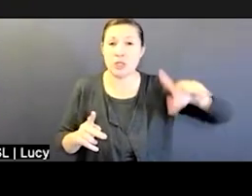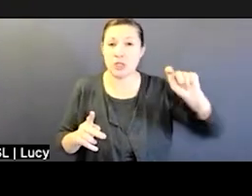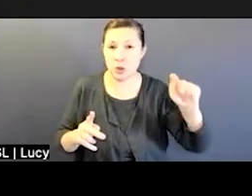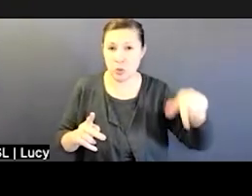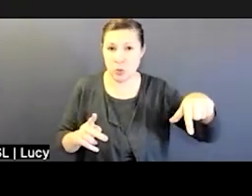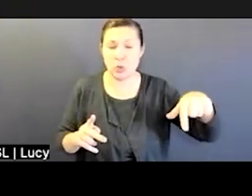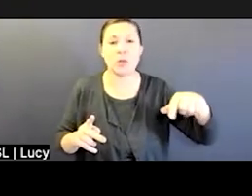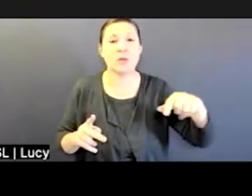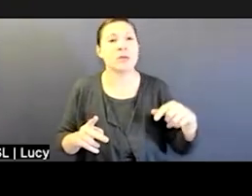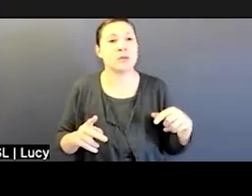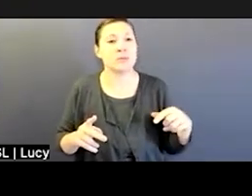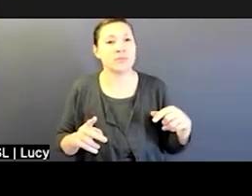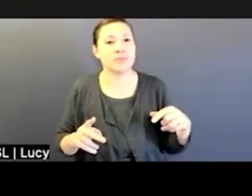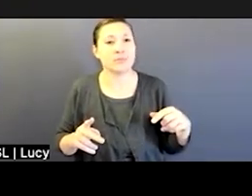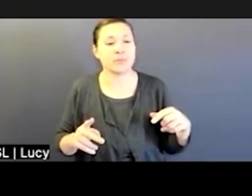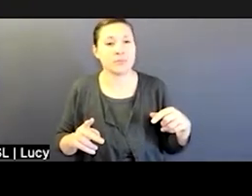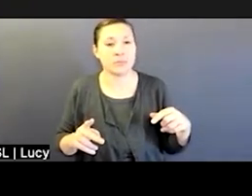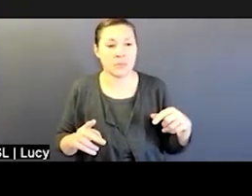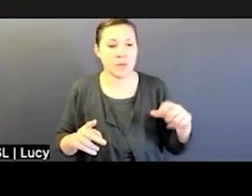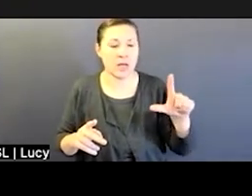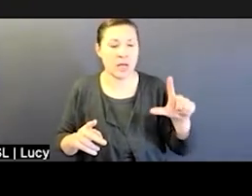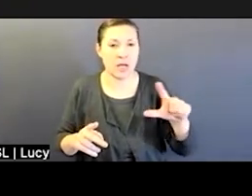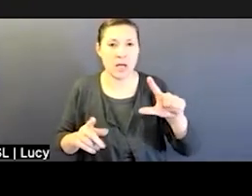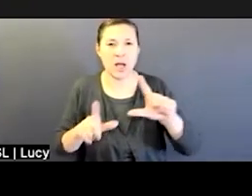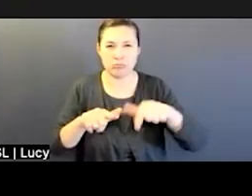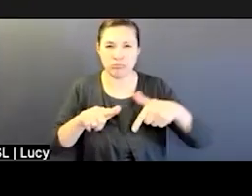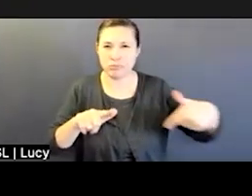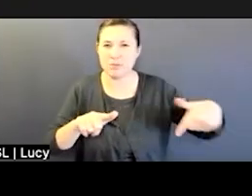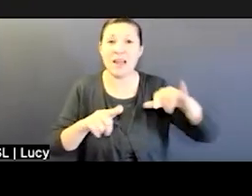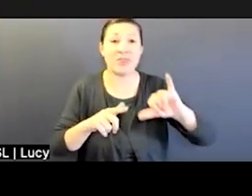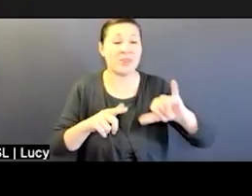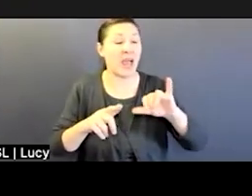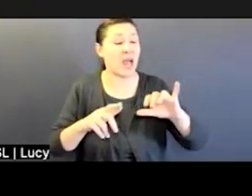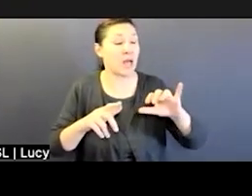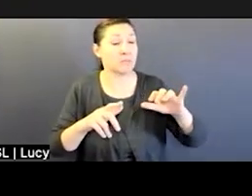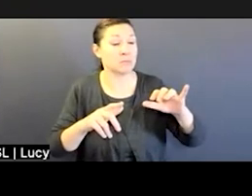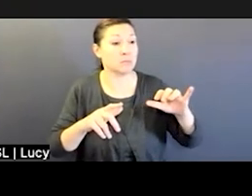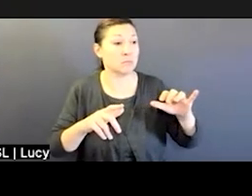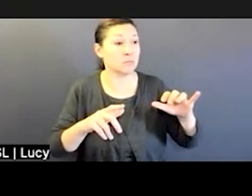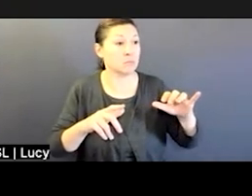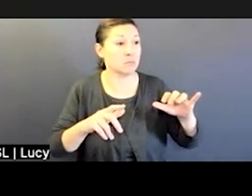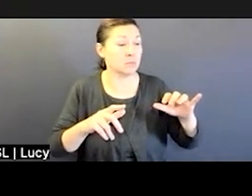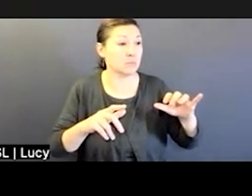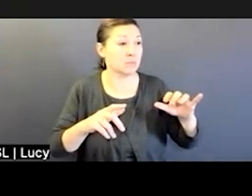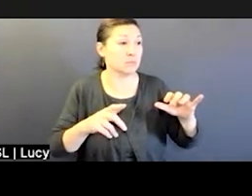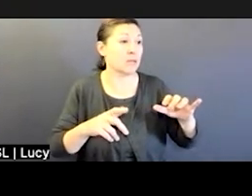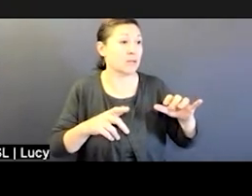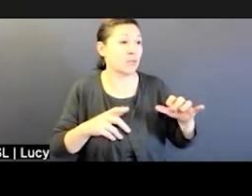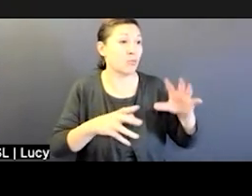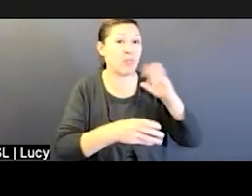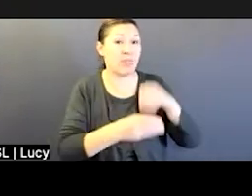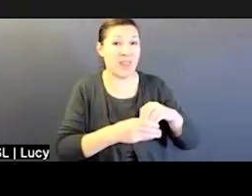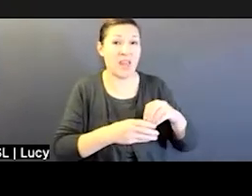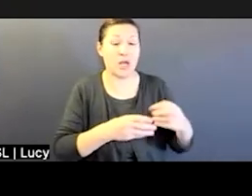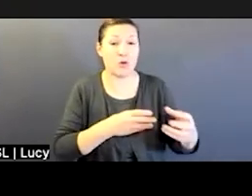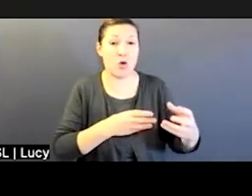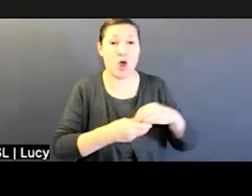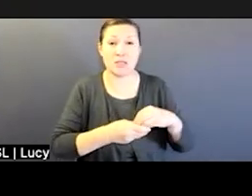community is much larger. And I have to wonder if that's because people are so much more accepting of you be who you are.